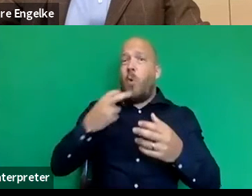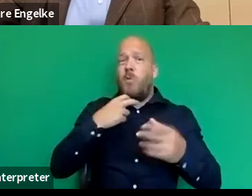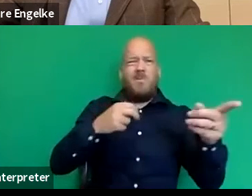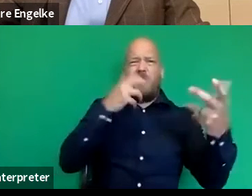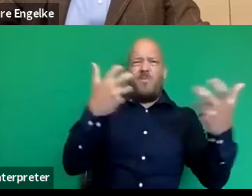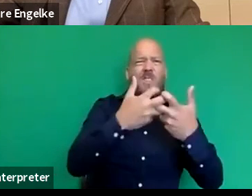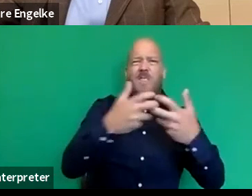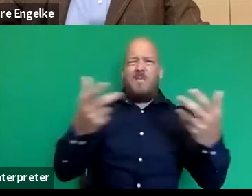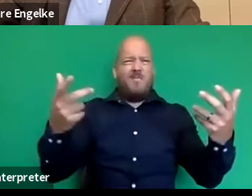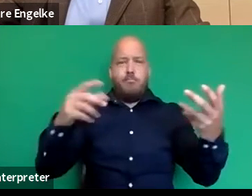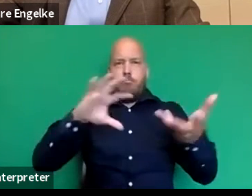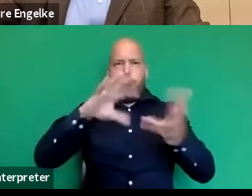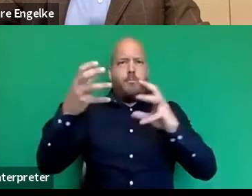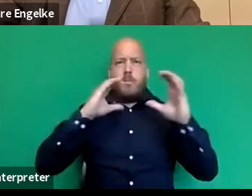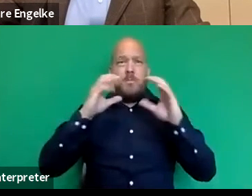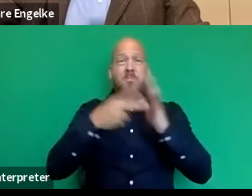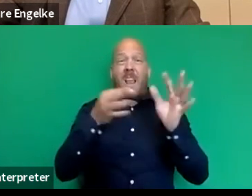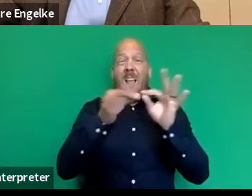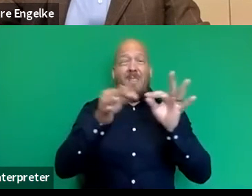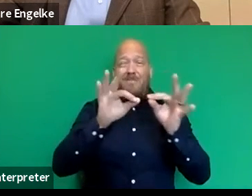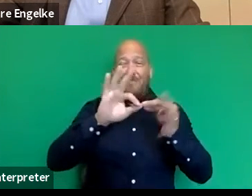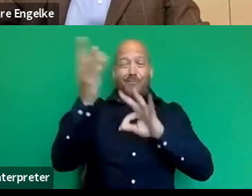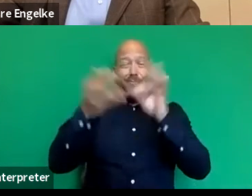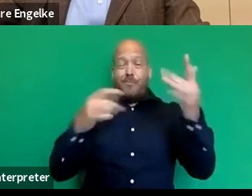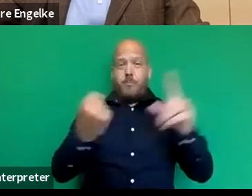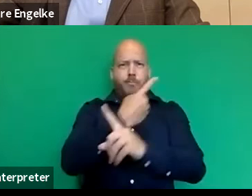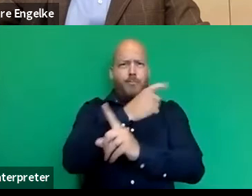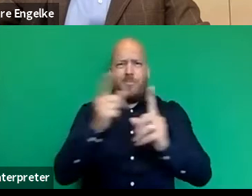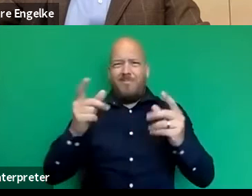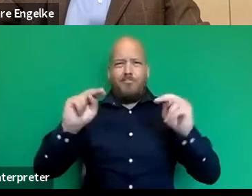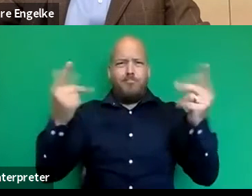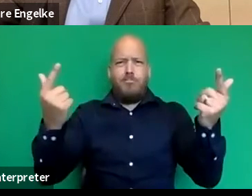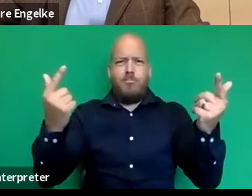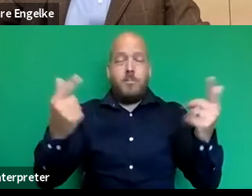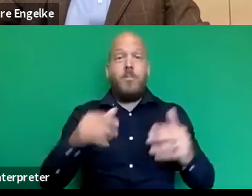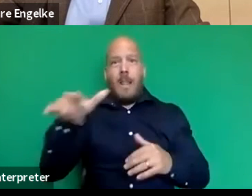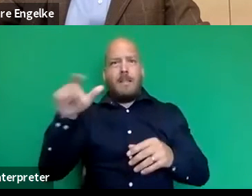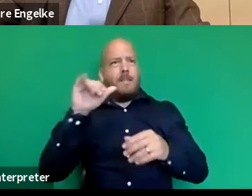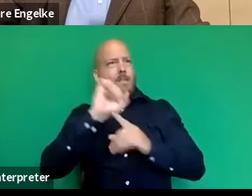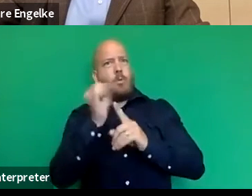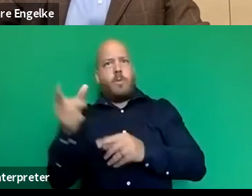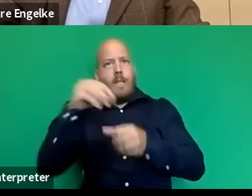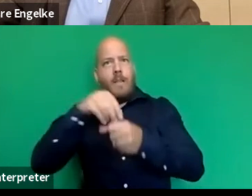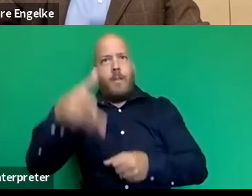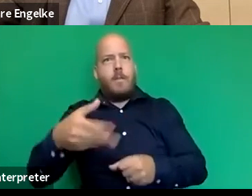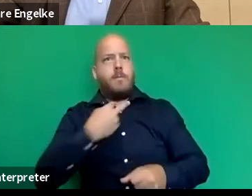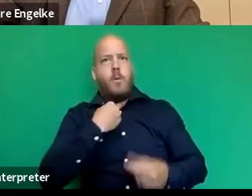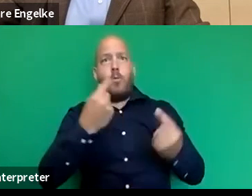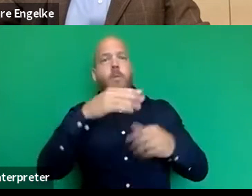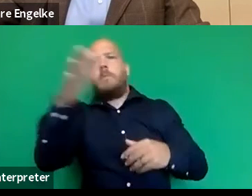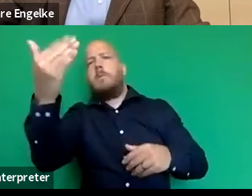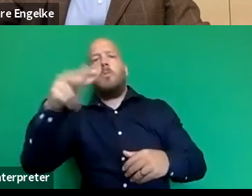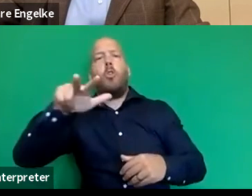a situation where he could either ask a third party for help on the call, which, as we all know, renders